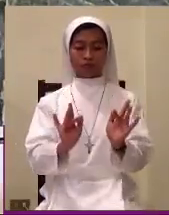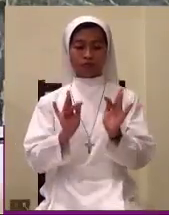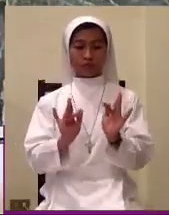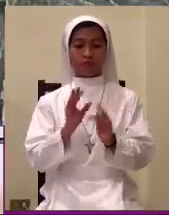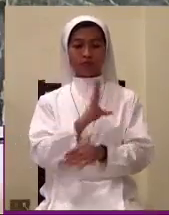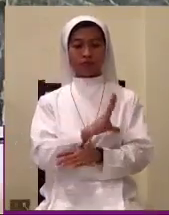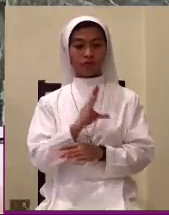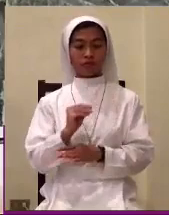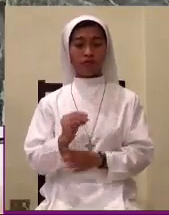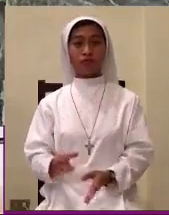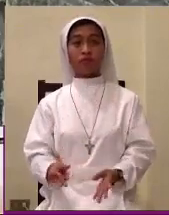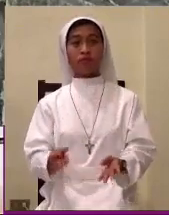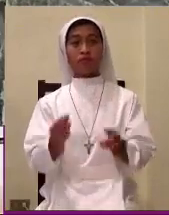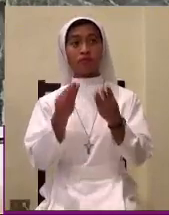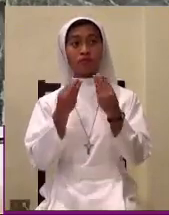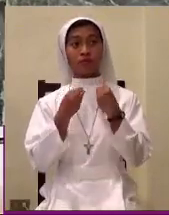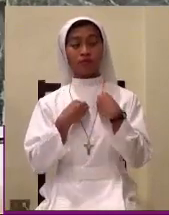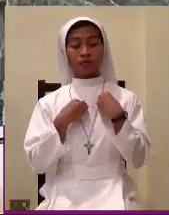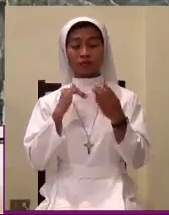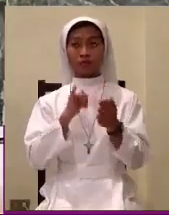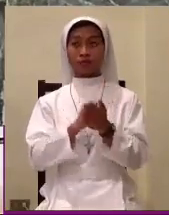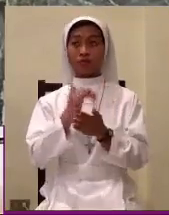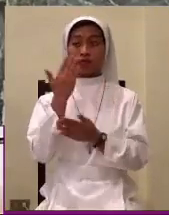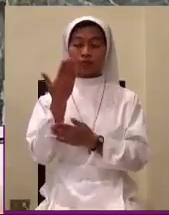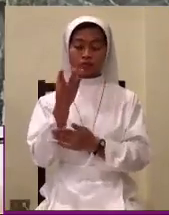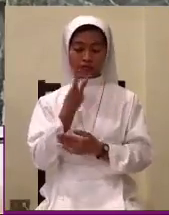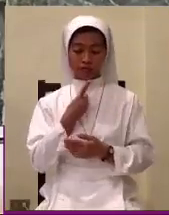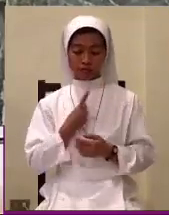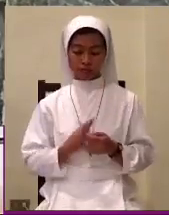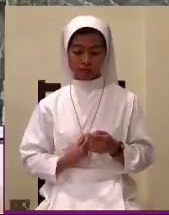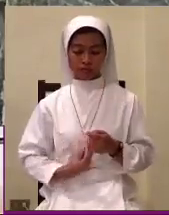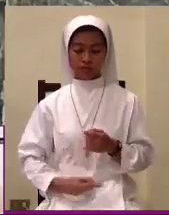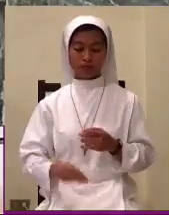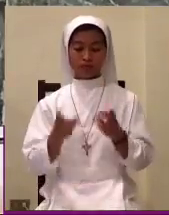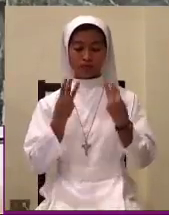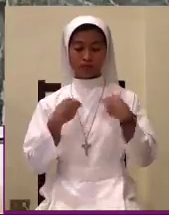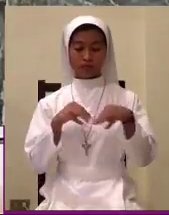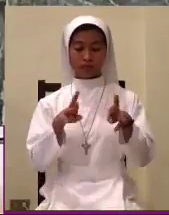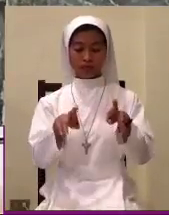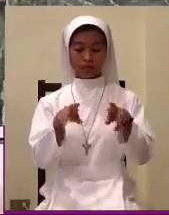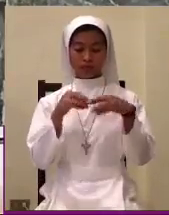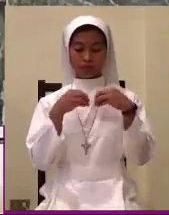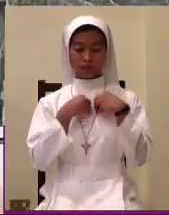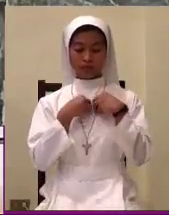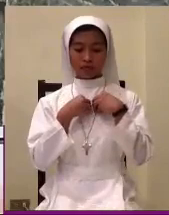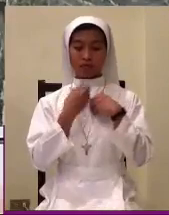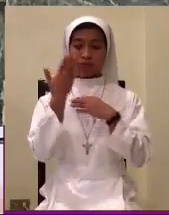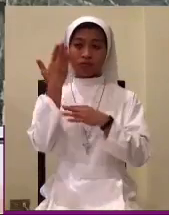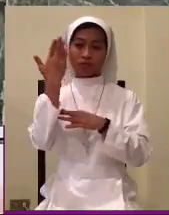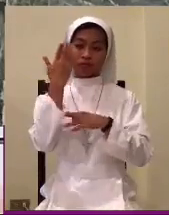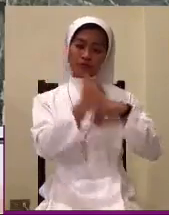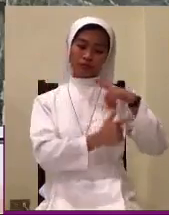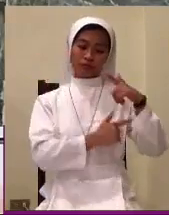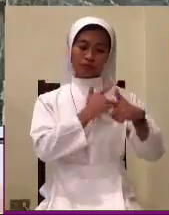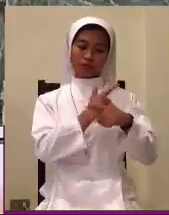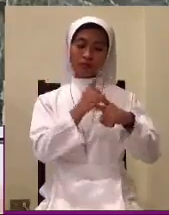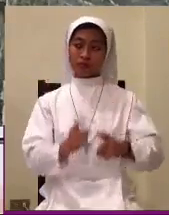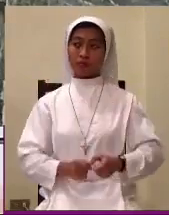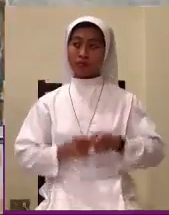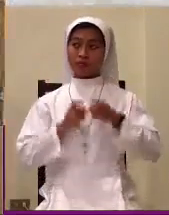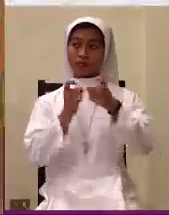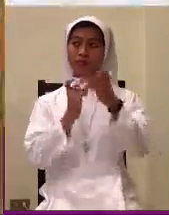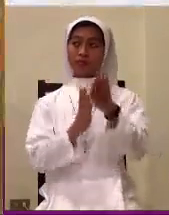grant that what at your promptings they desire, they may receive by your generous gift,